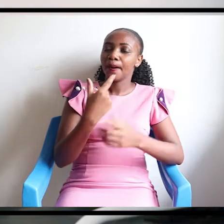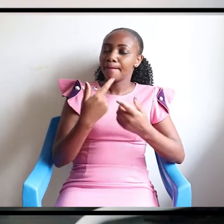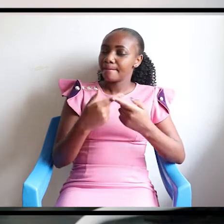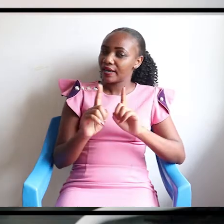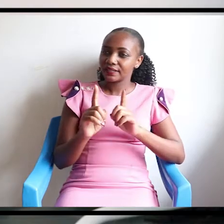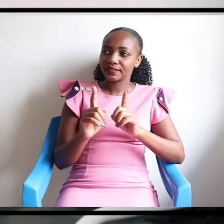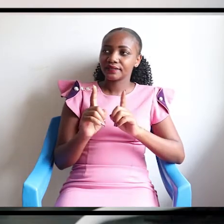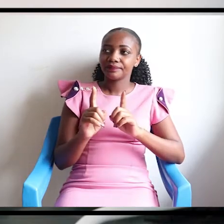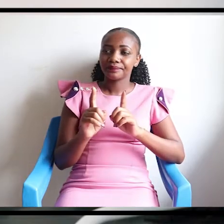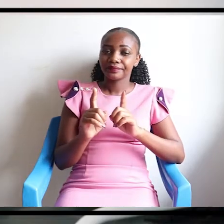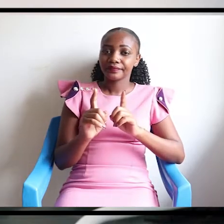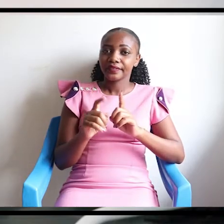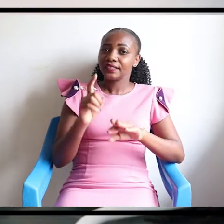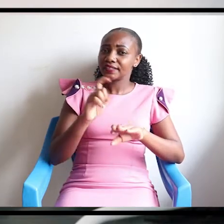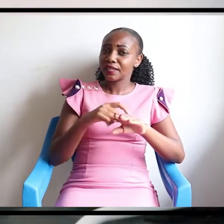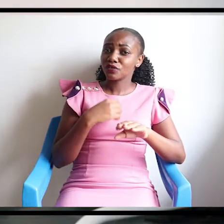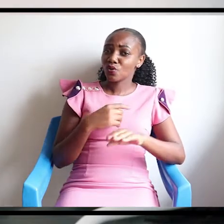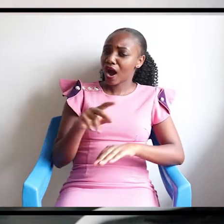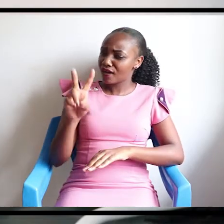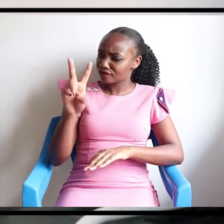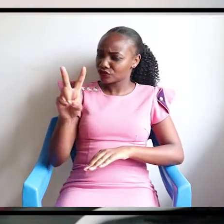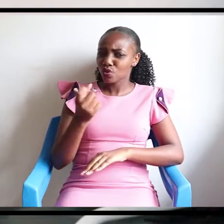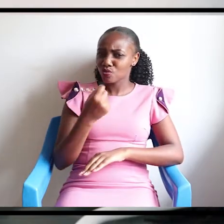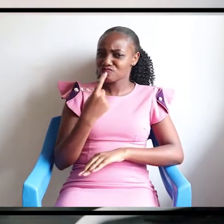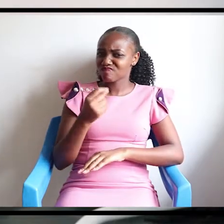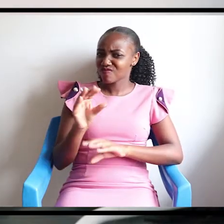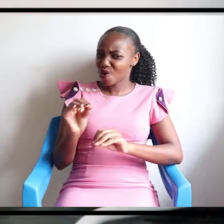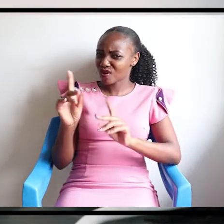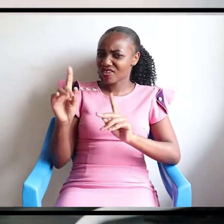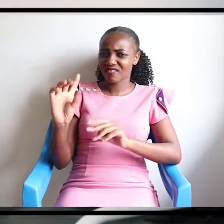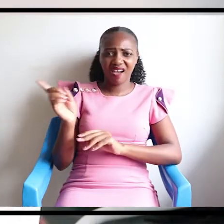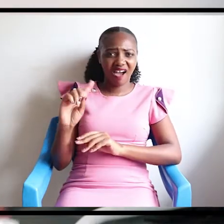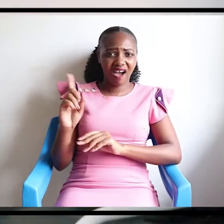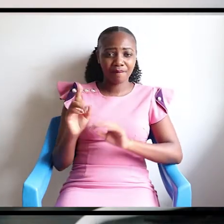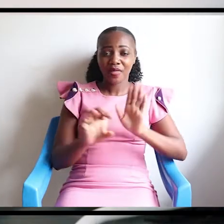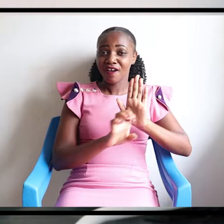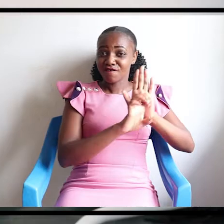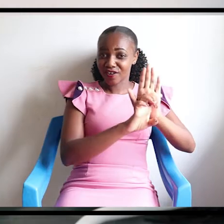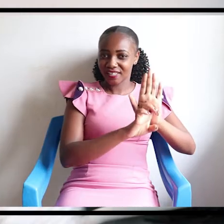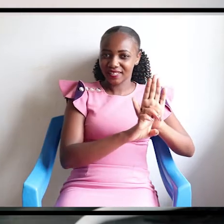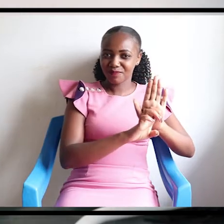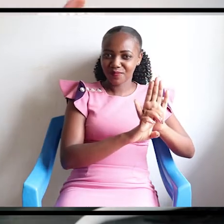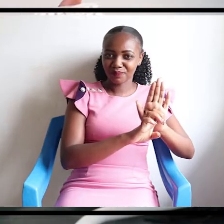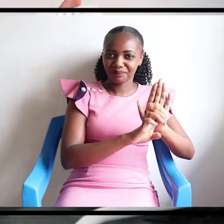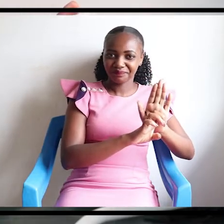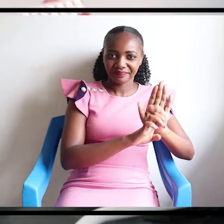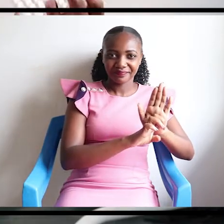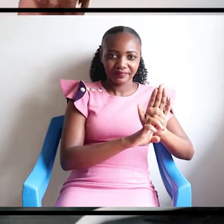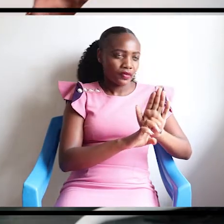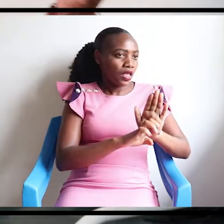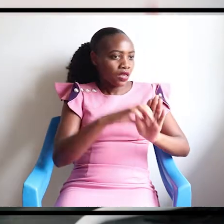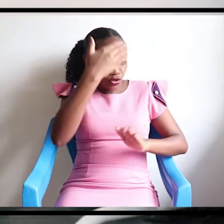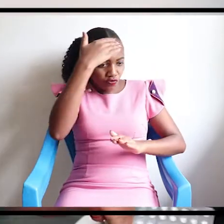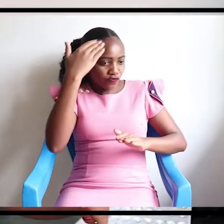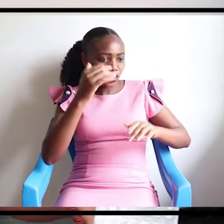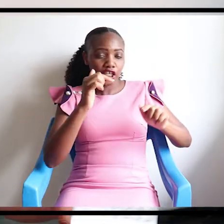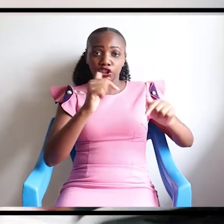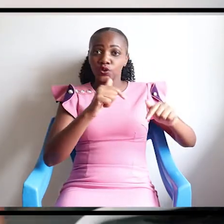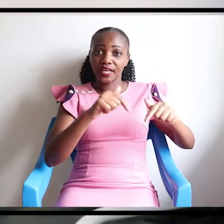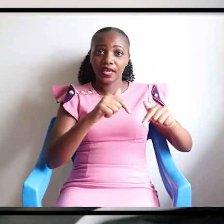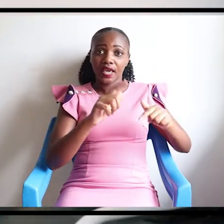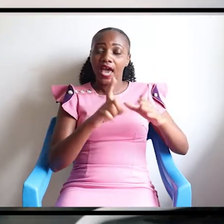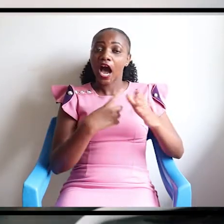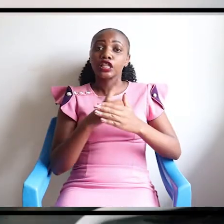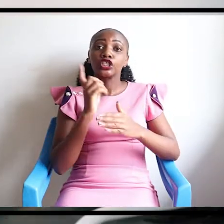not okay to take 2 pills at the same time. For example, I was to take my pill today. I realized I didn't take tomorrow morning.